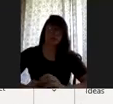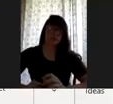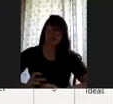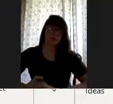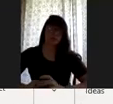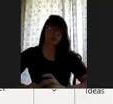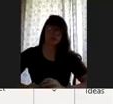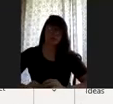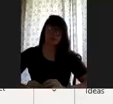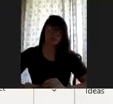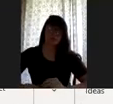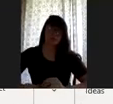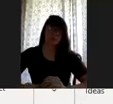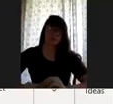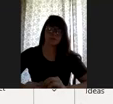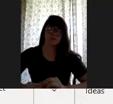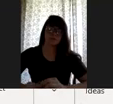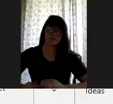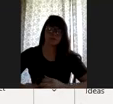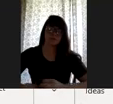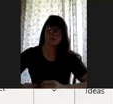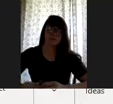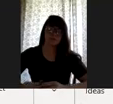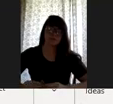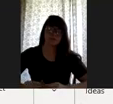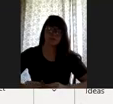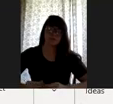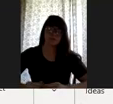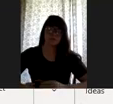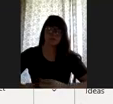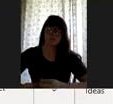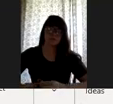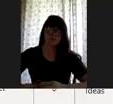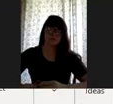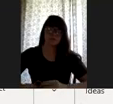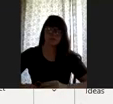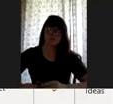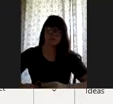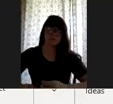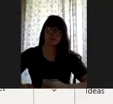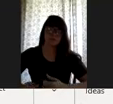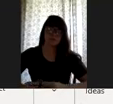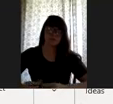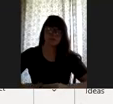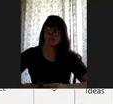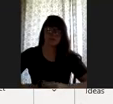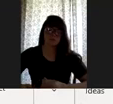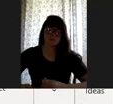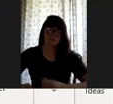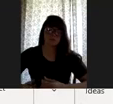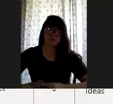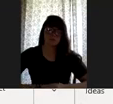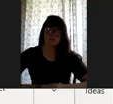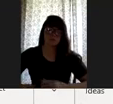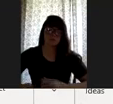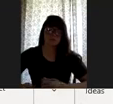Okay. And like I said, if I was starting to teach the chart, I wouldn't have picked this passage, because this passage